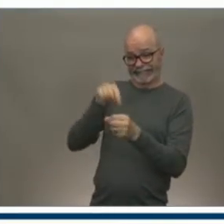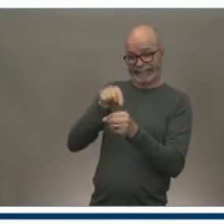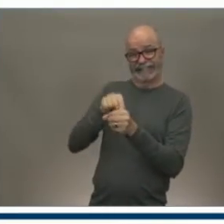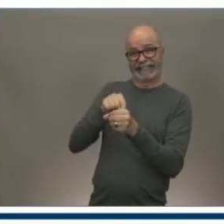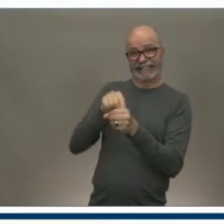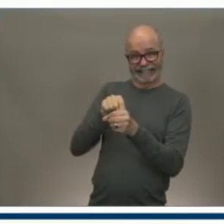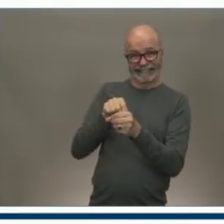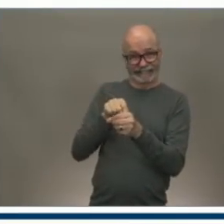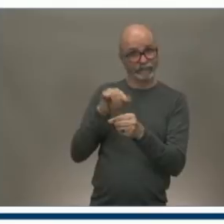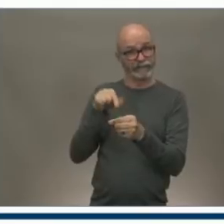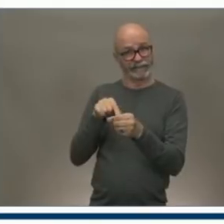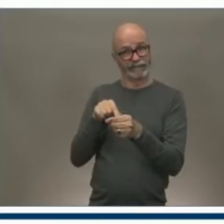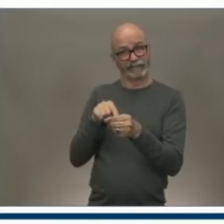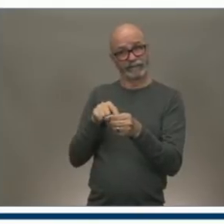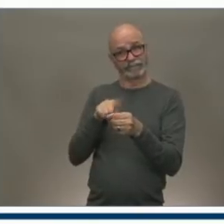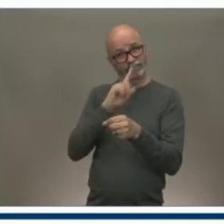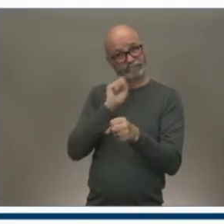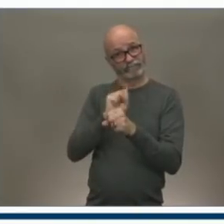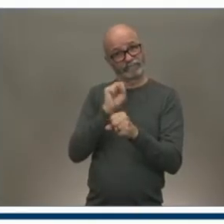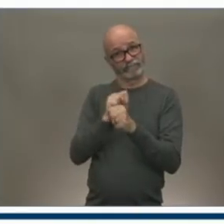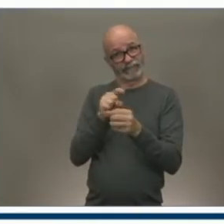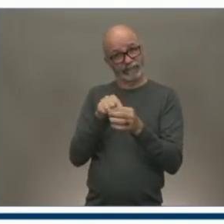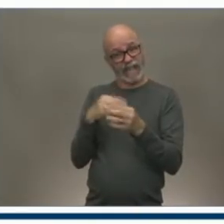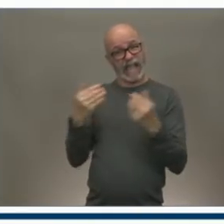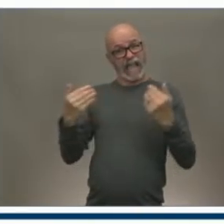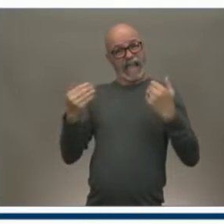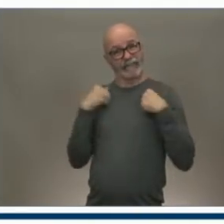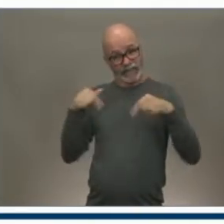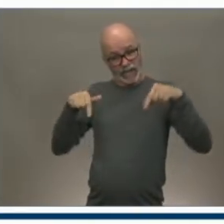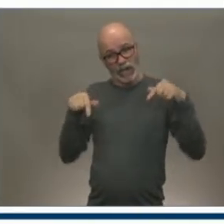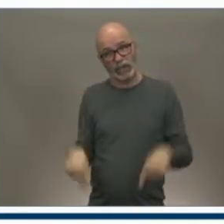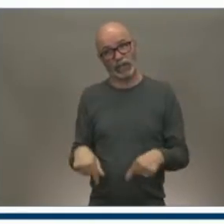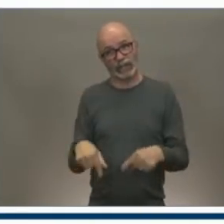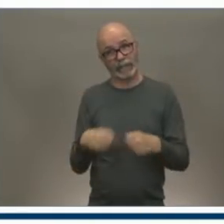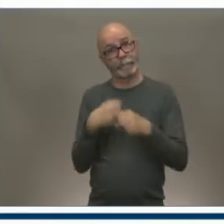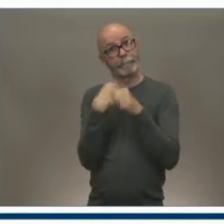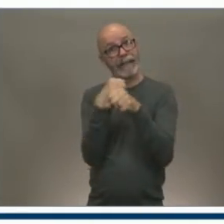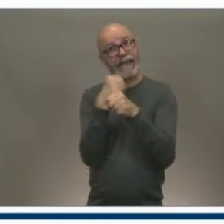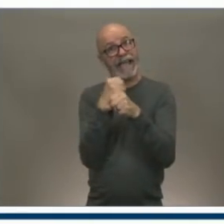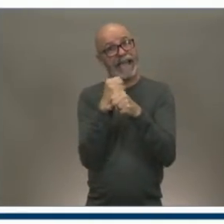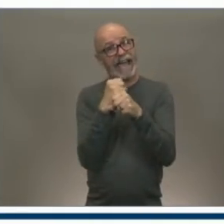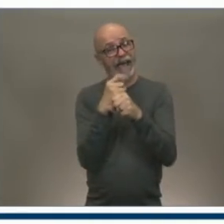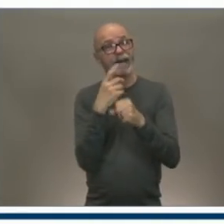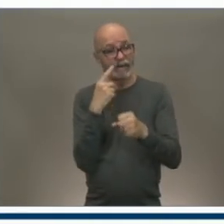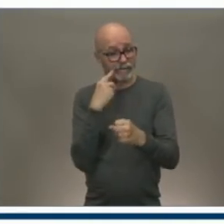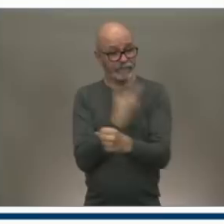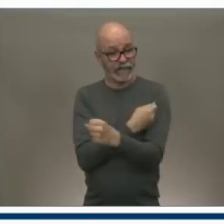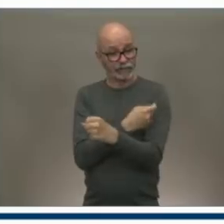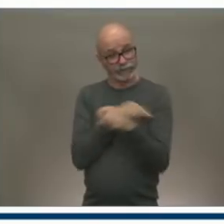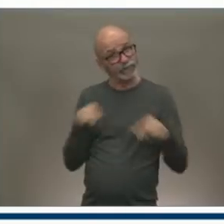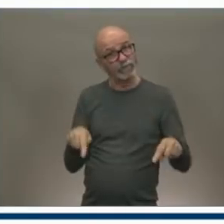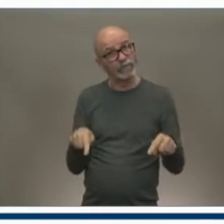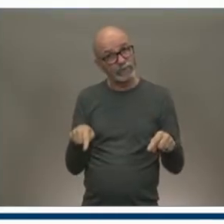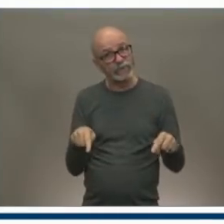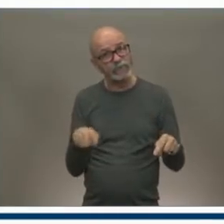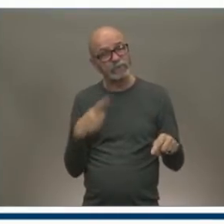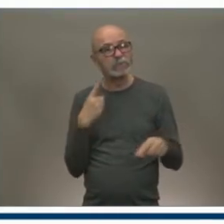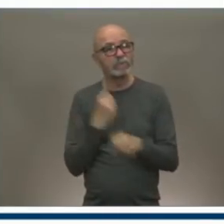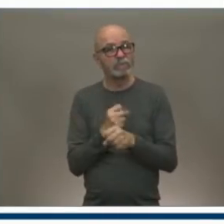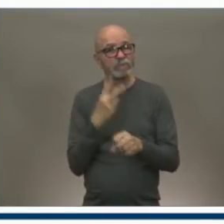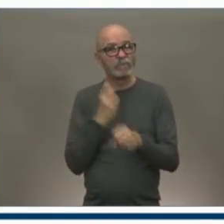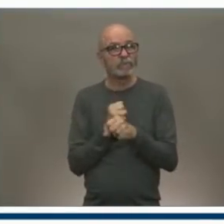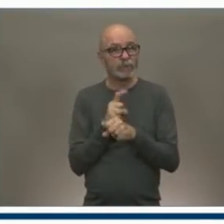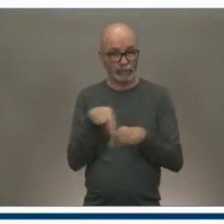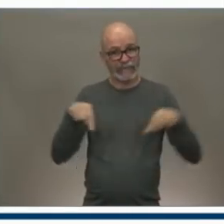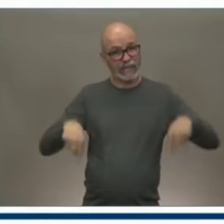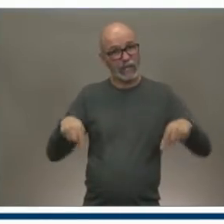is having homegrown vaccines available in about a year's time? So